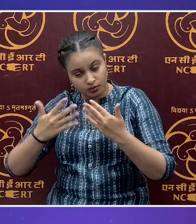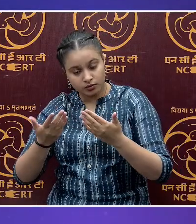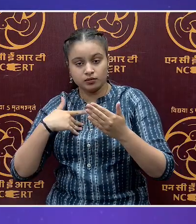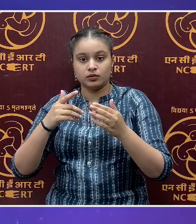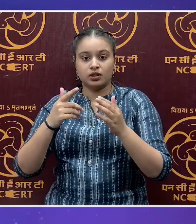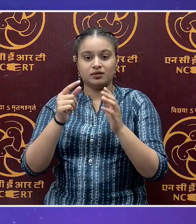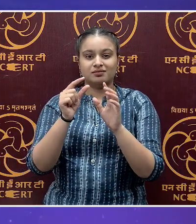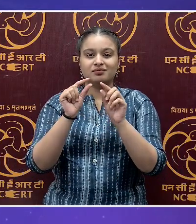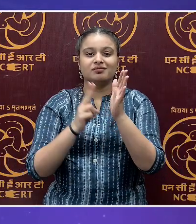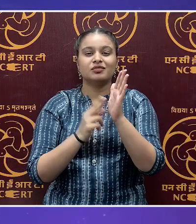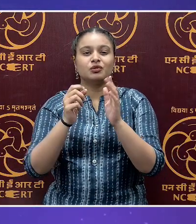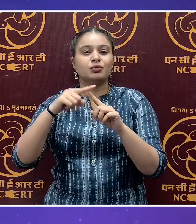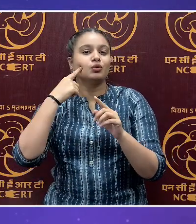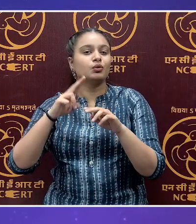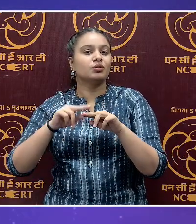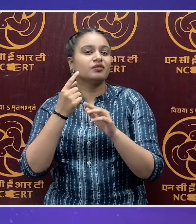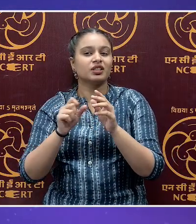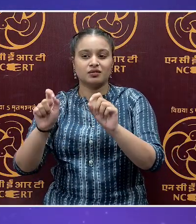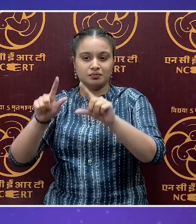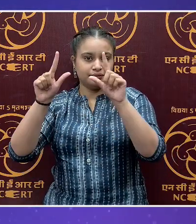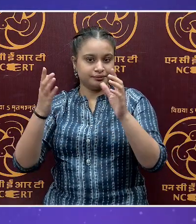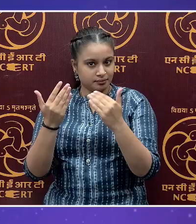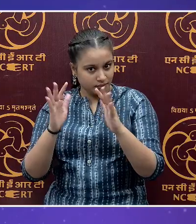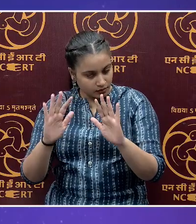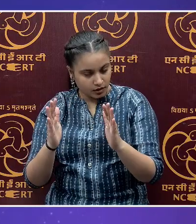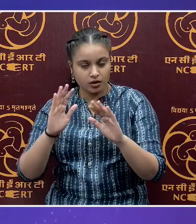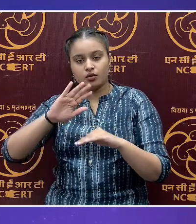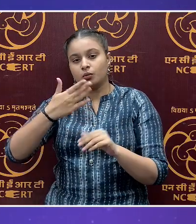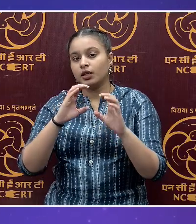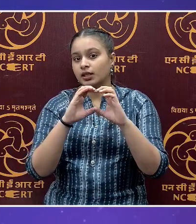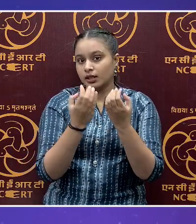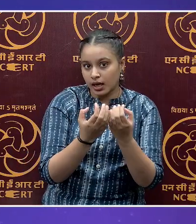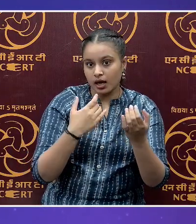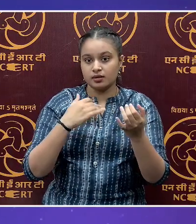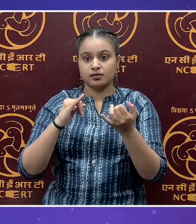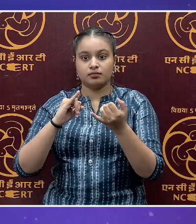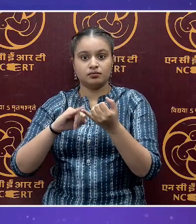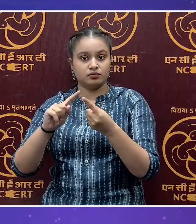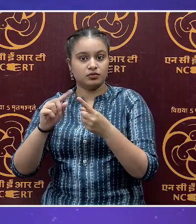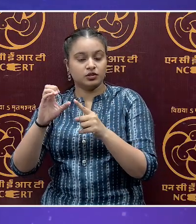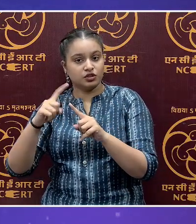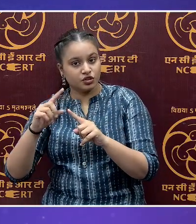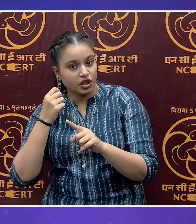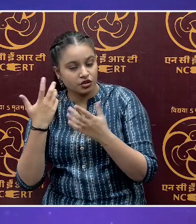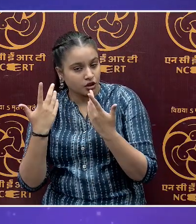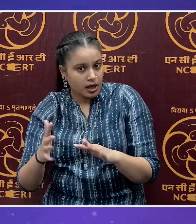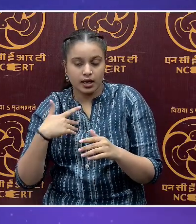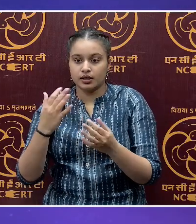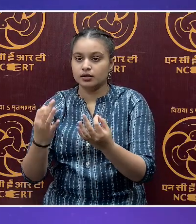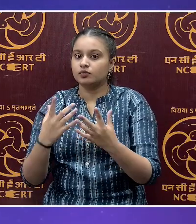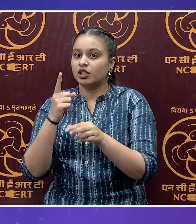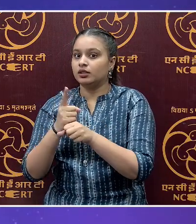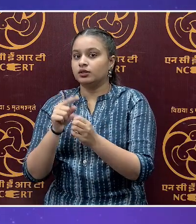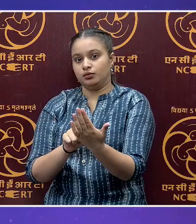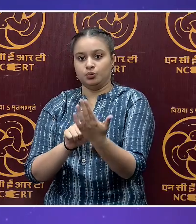notification section, and once they click in that one, so the particular class and section screening will come to the special educator screen.